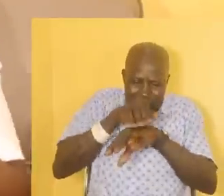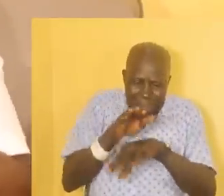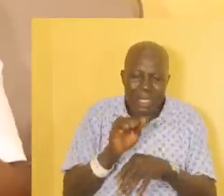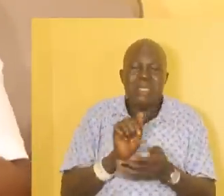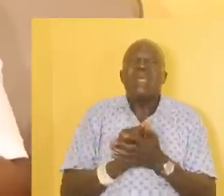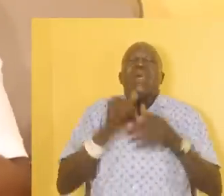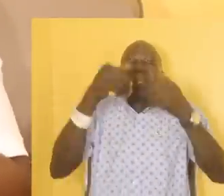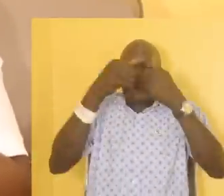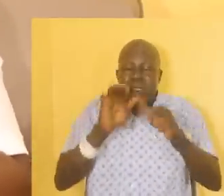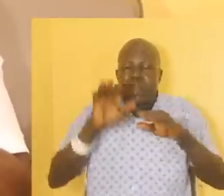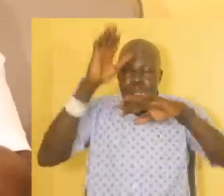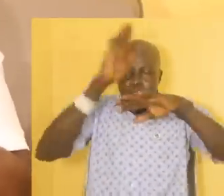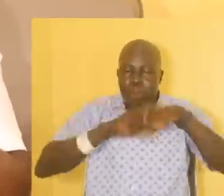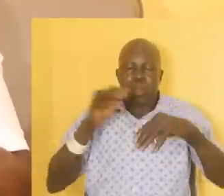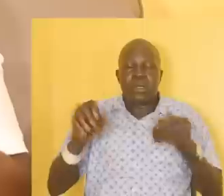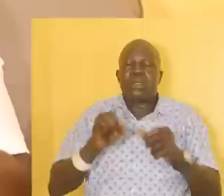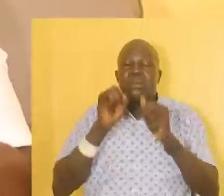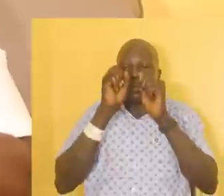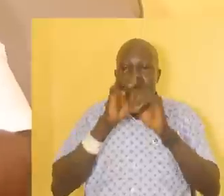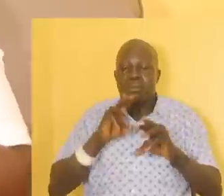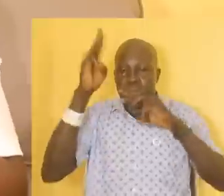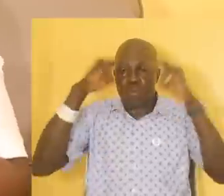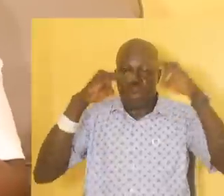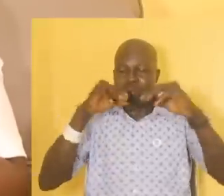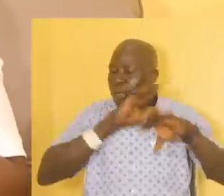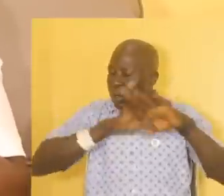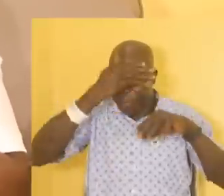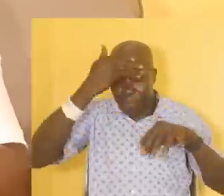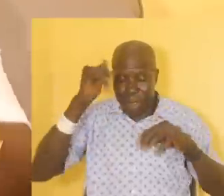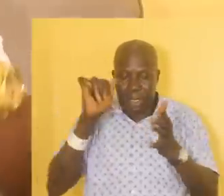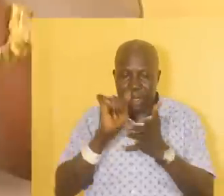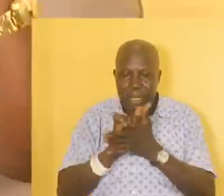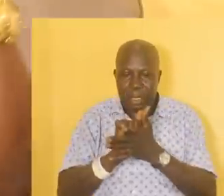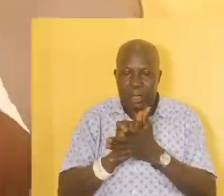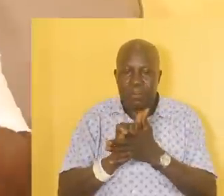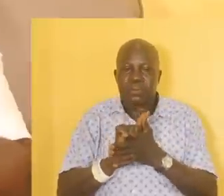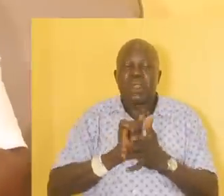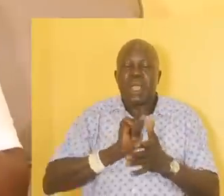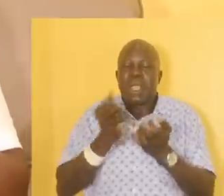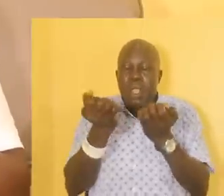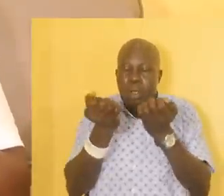wants to release your blessing for people. And don't forget